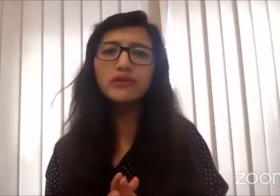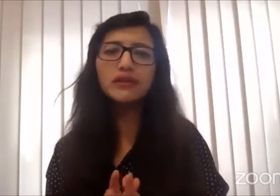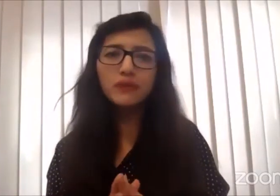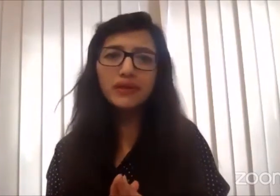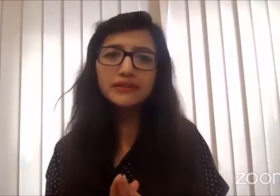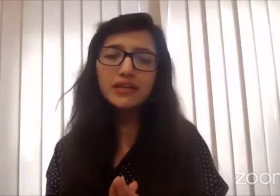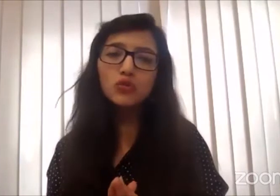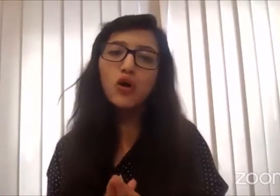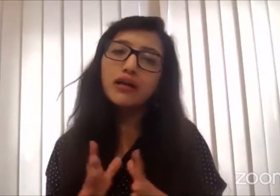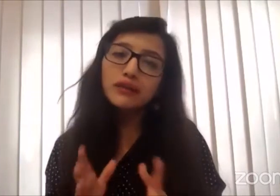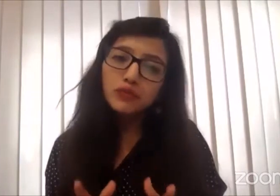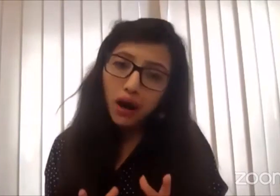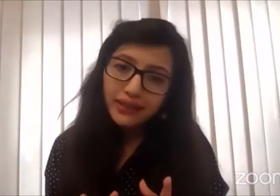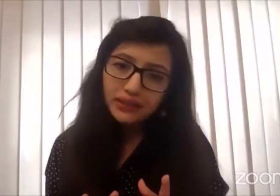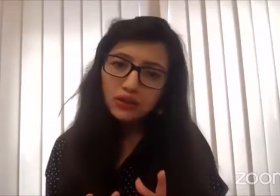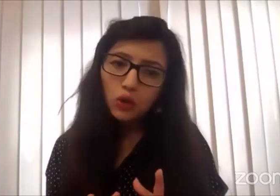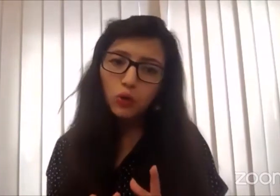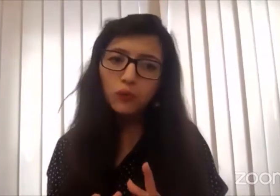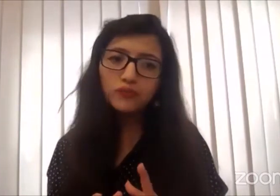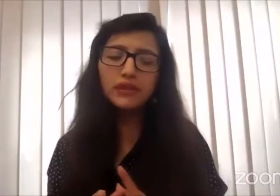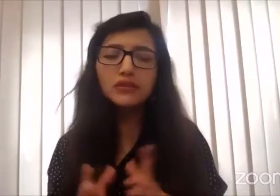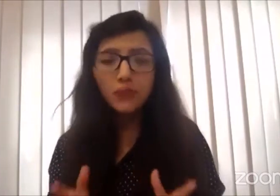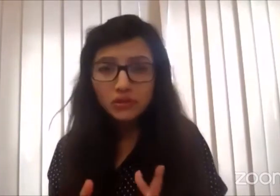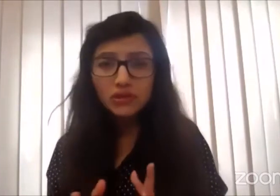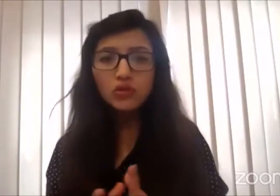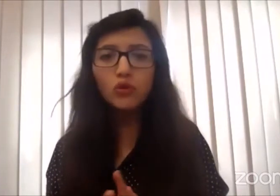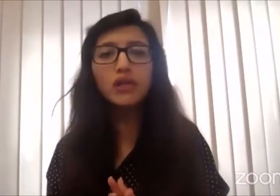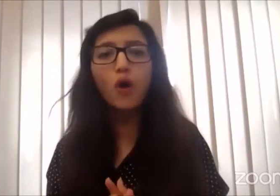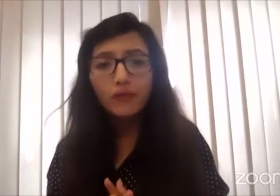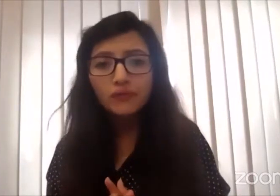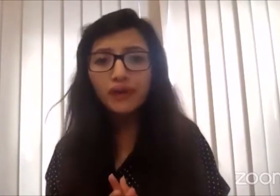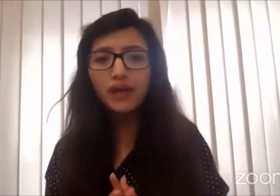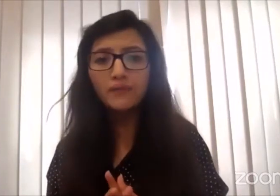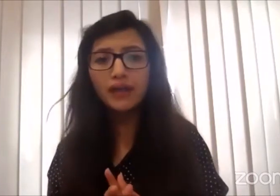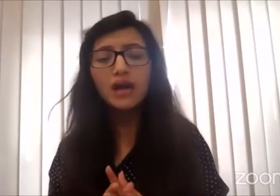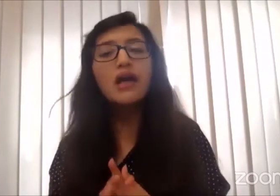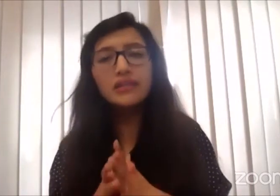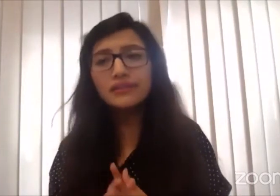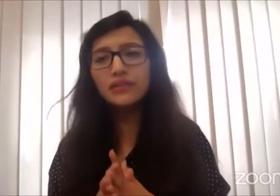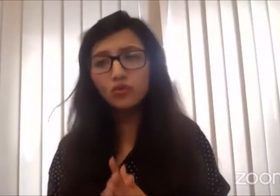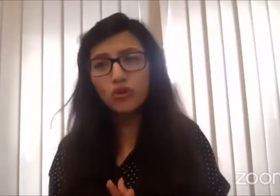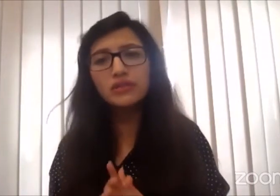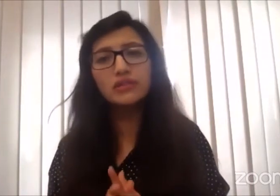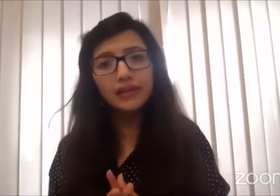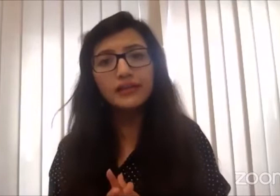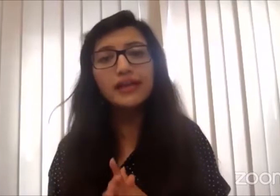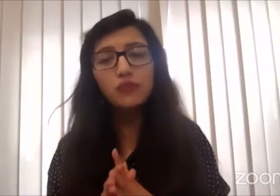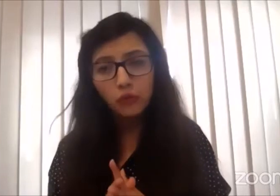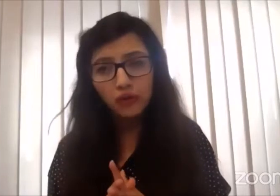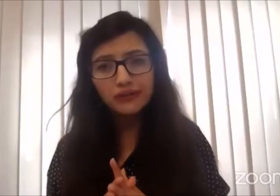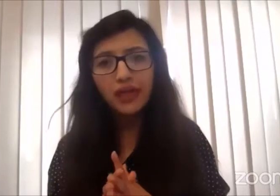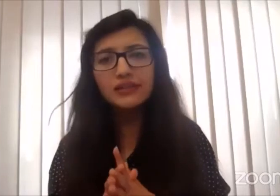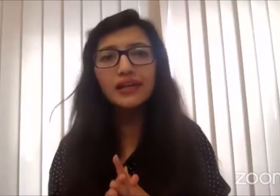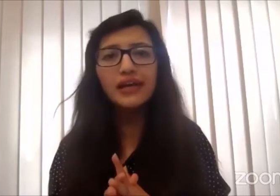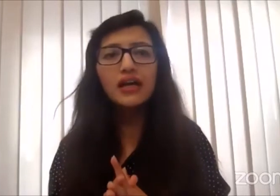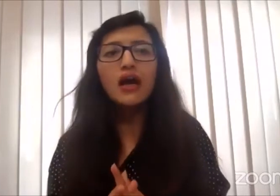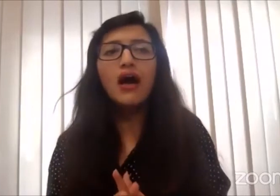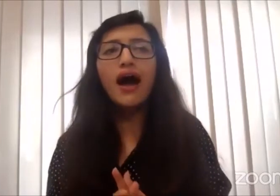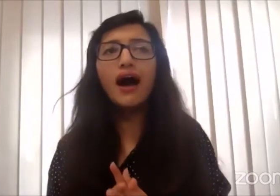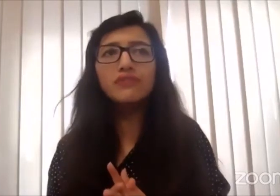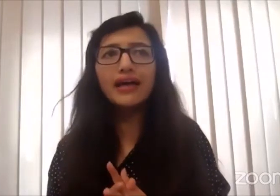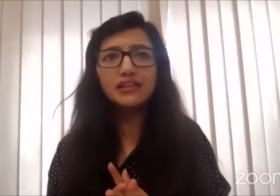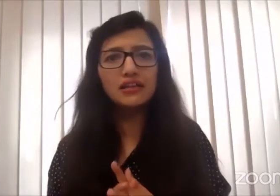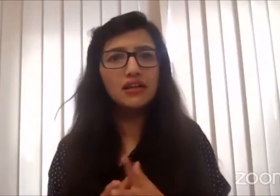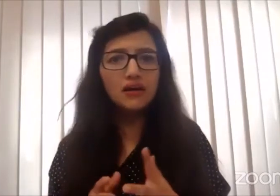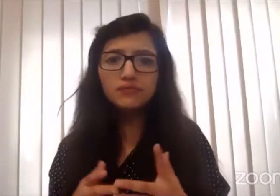with disabilities who are confined in the homes, and especially during the COVID pandemic, this situation is getting worse, and they